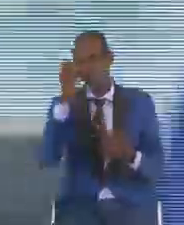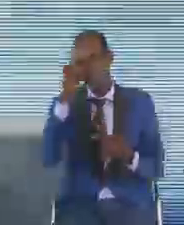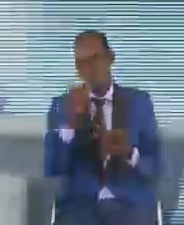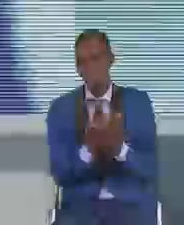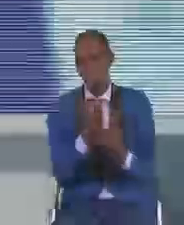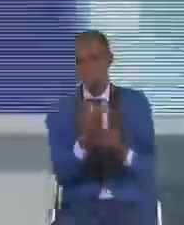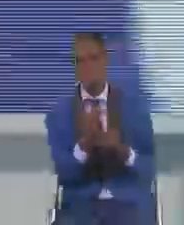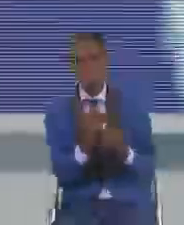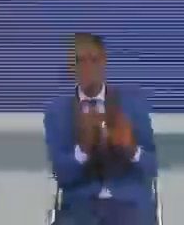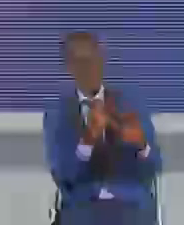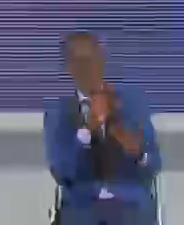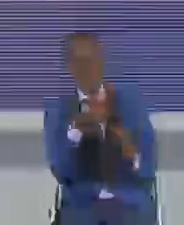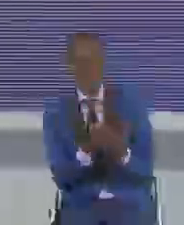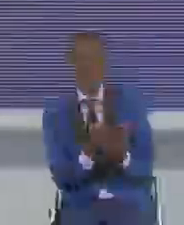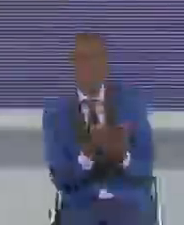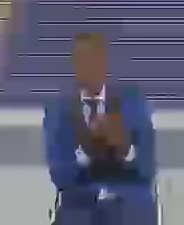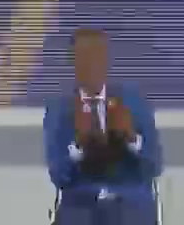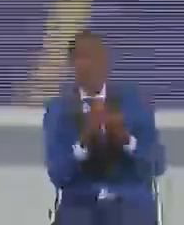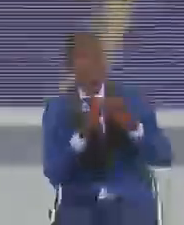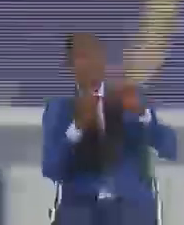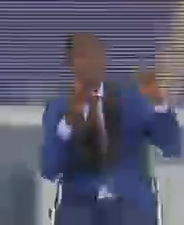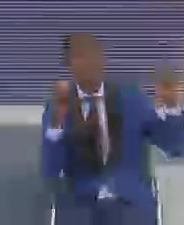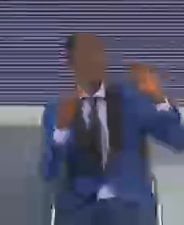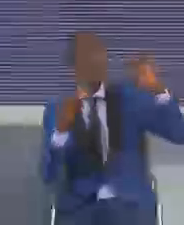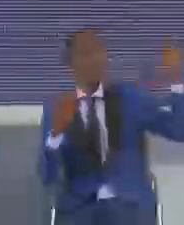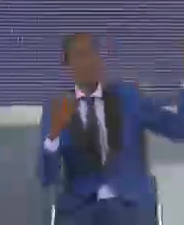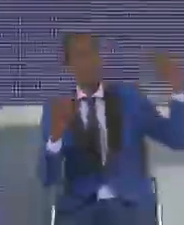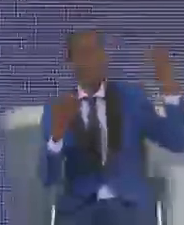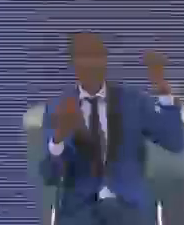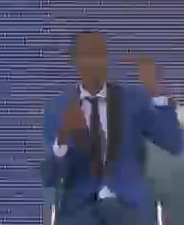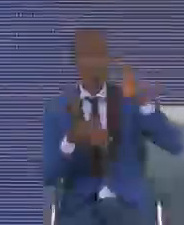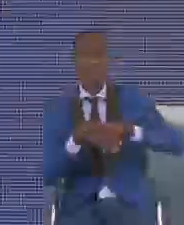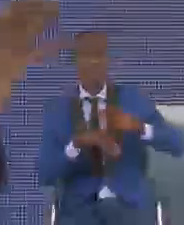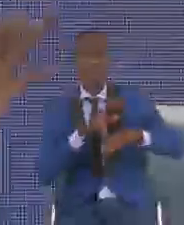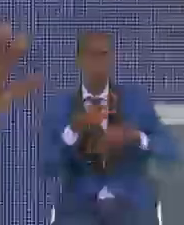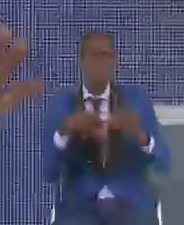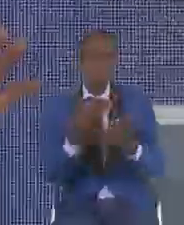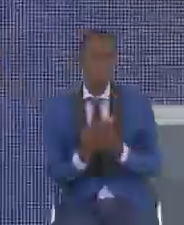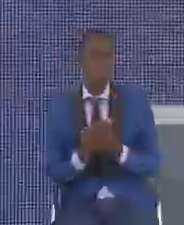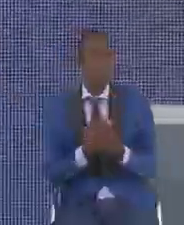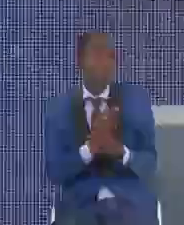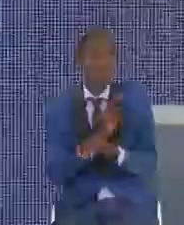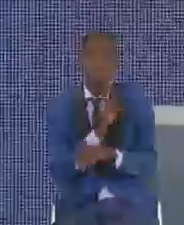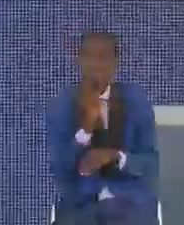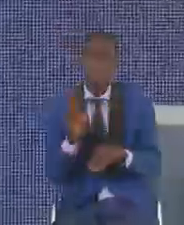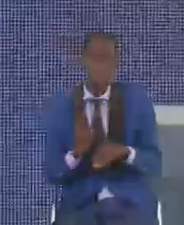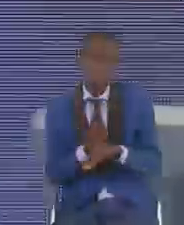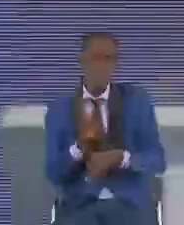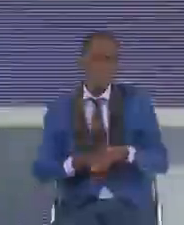word all. Great grace was upon them all. Normally, naturally,